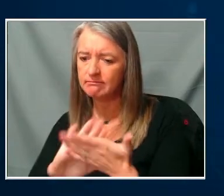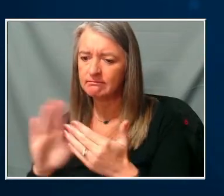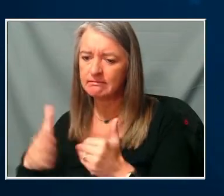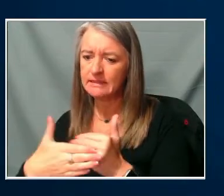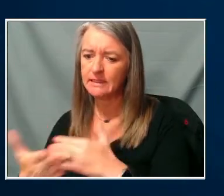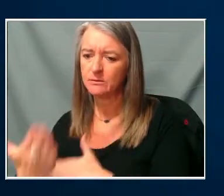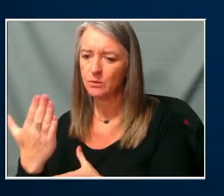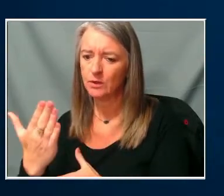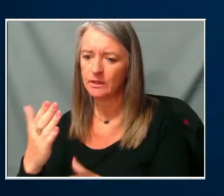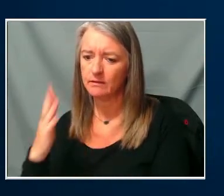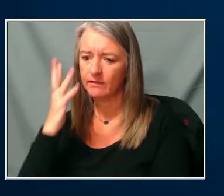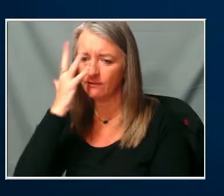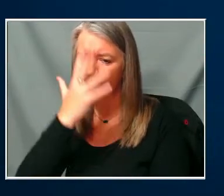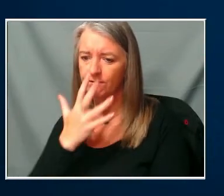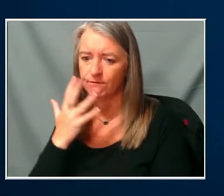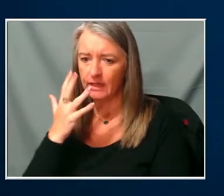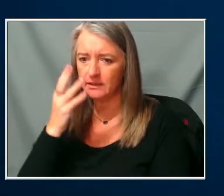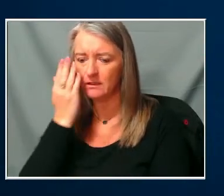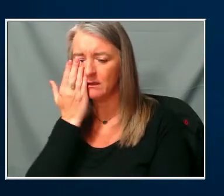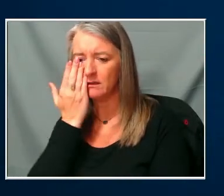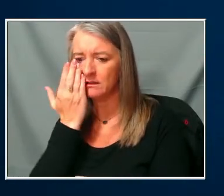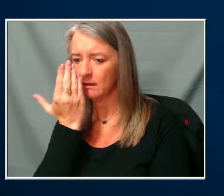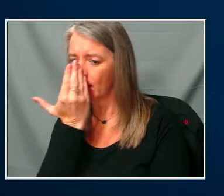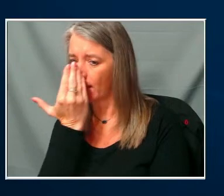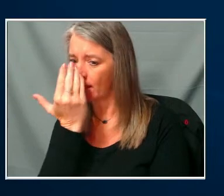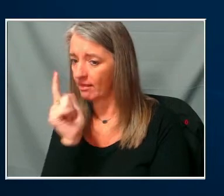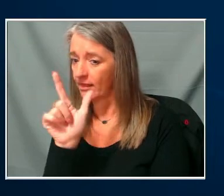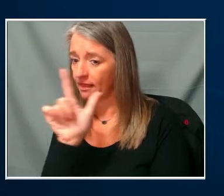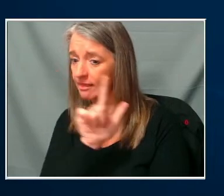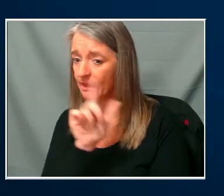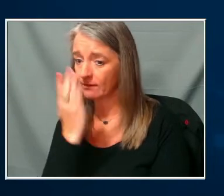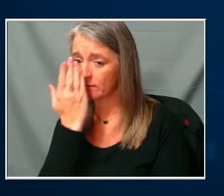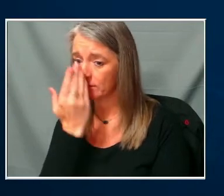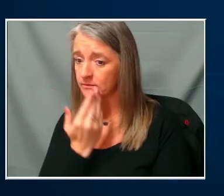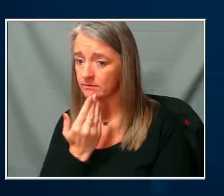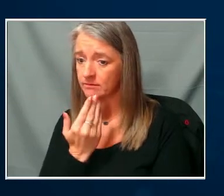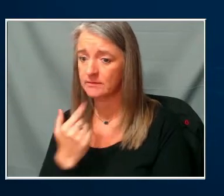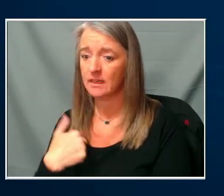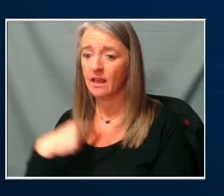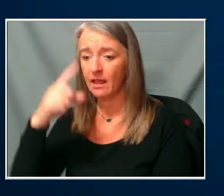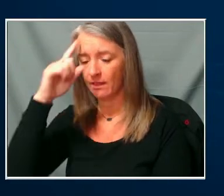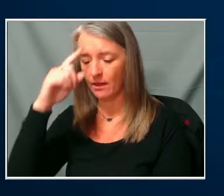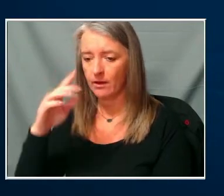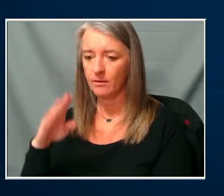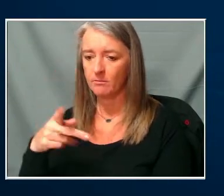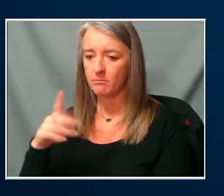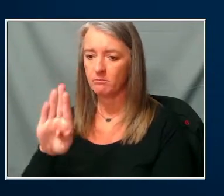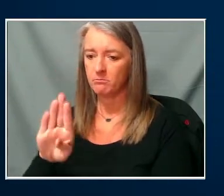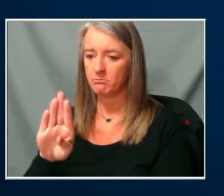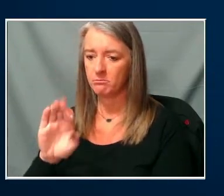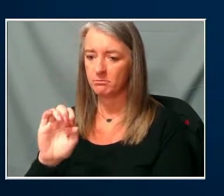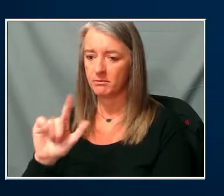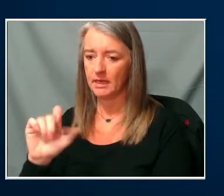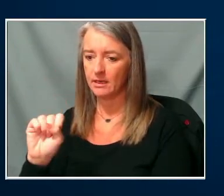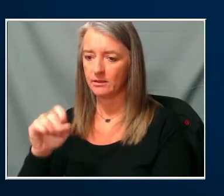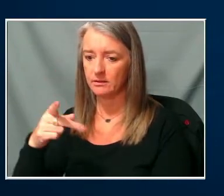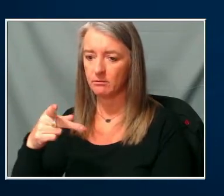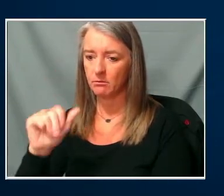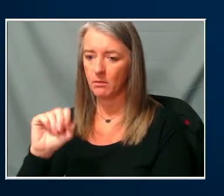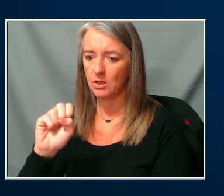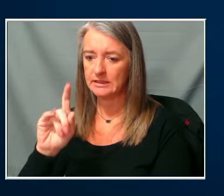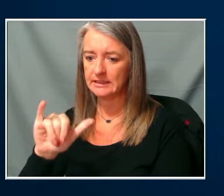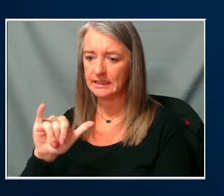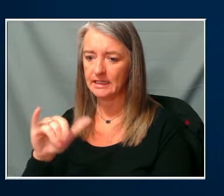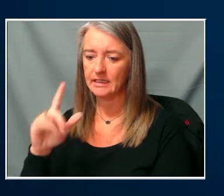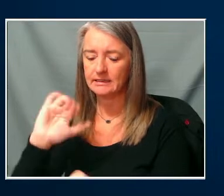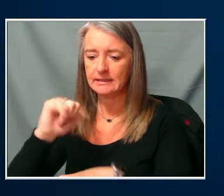my whole face was pulled over to the left side of my face, and doctors thought it was Bell's palsy initially. I'd gotten set up for an